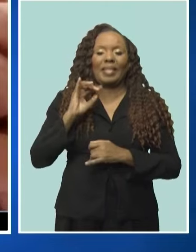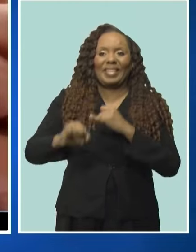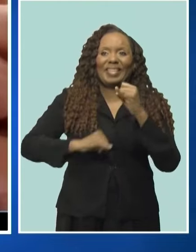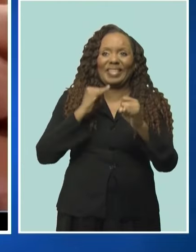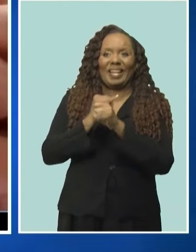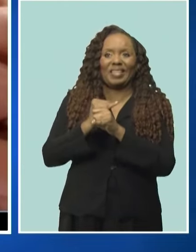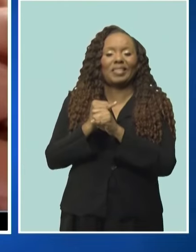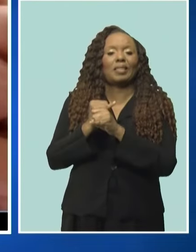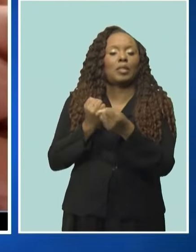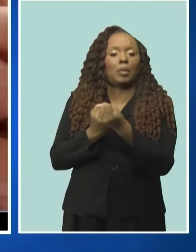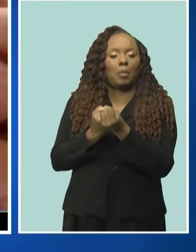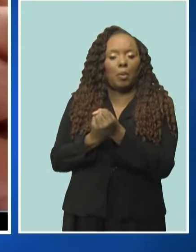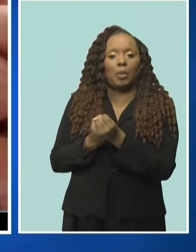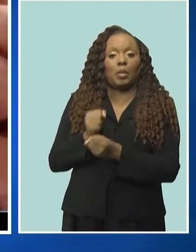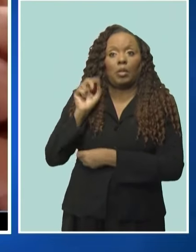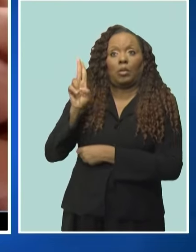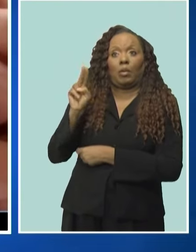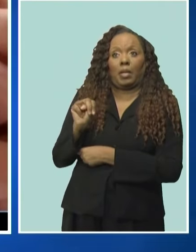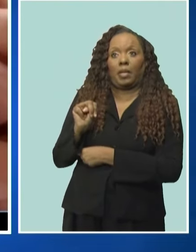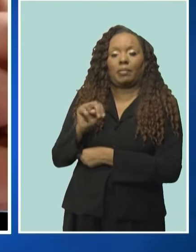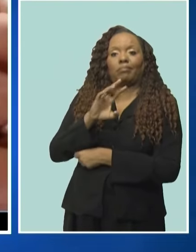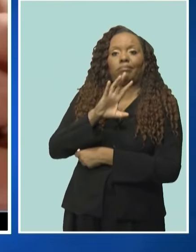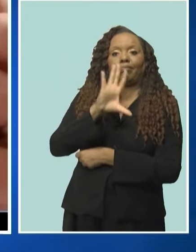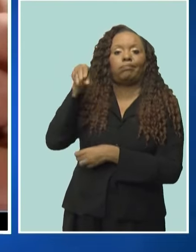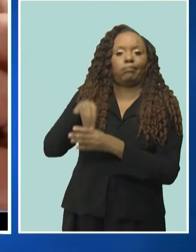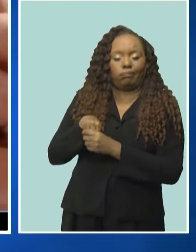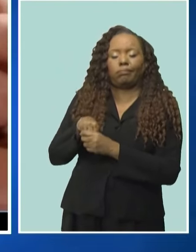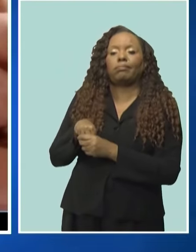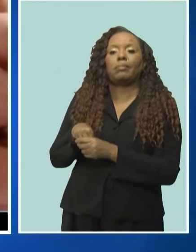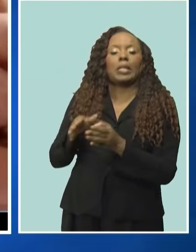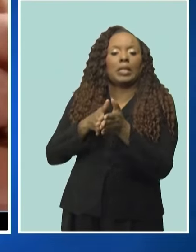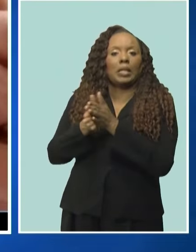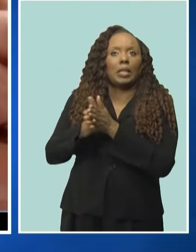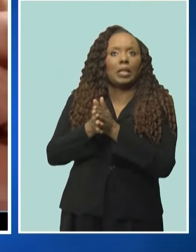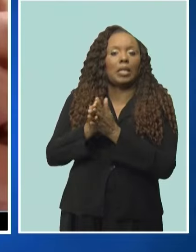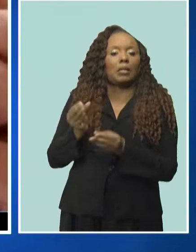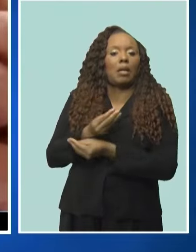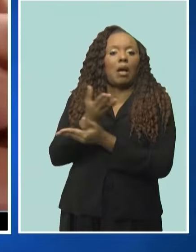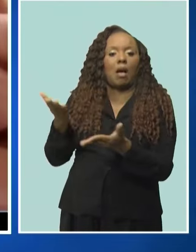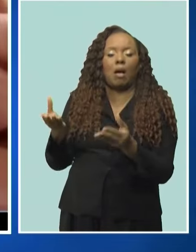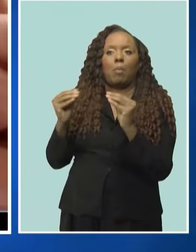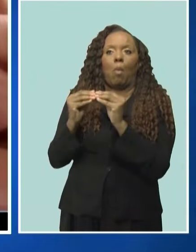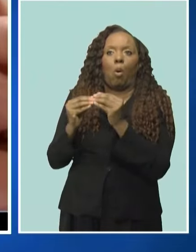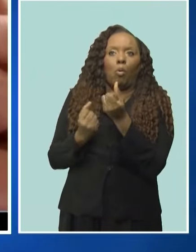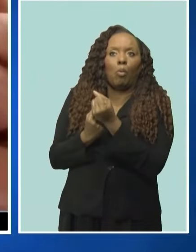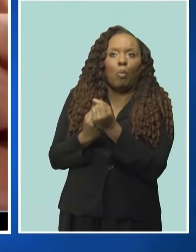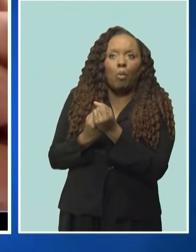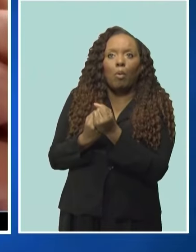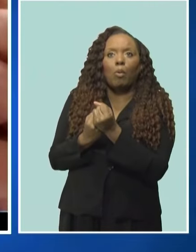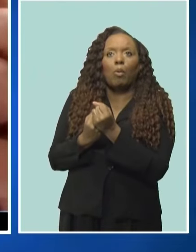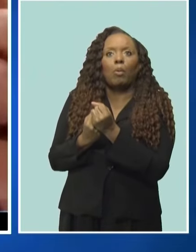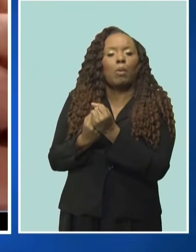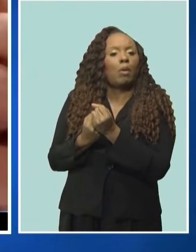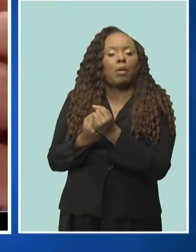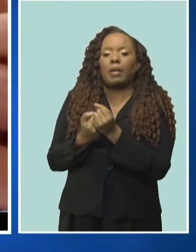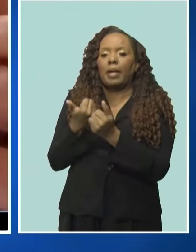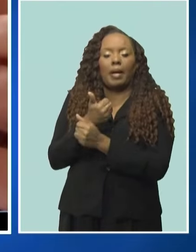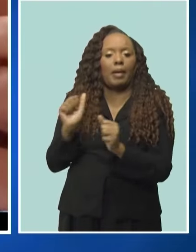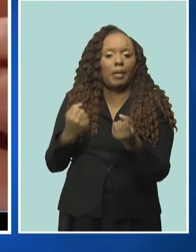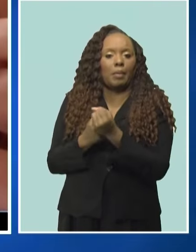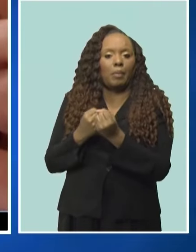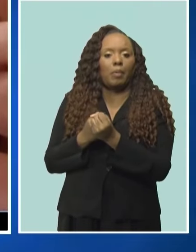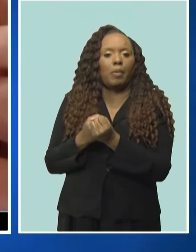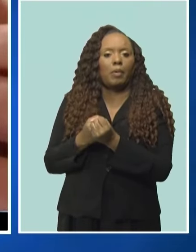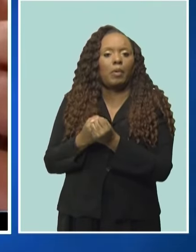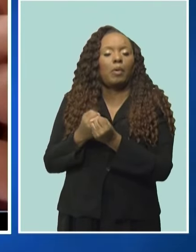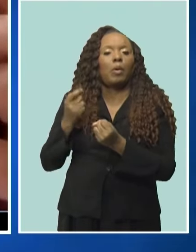really proud to be a part of this, and we look forward to giving any additional detail in terms of the material support given and